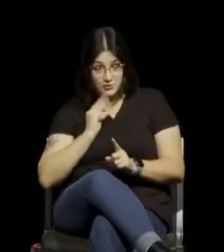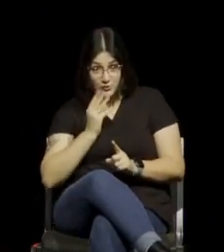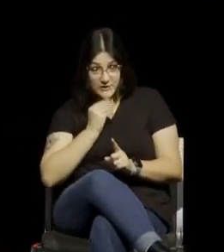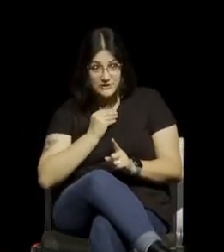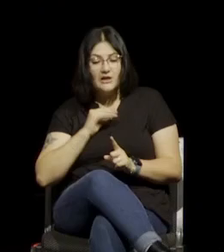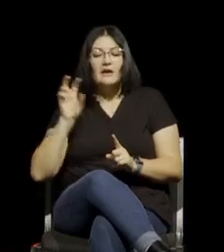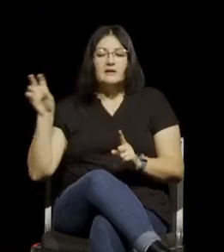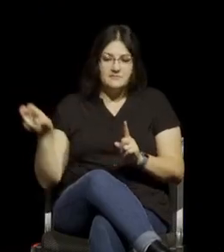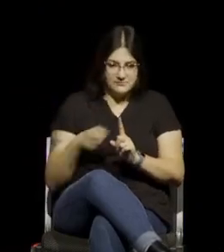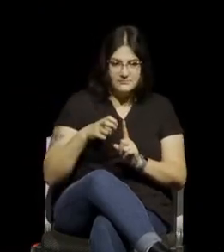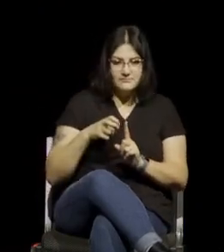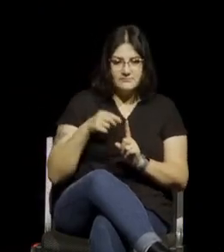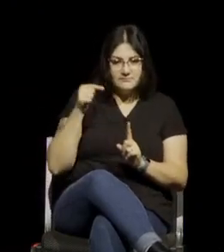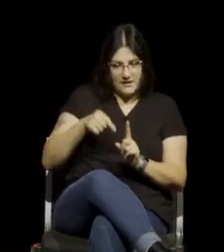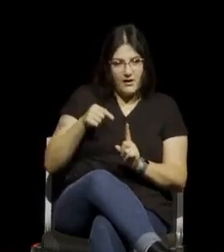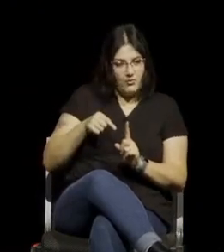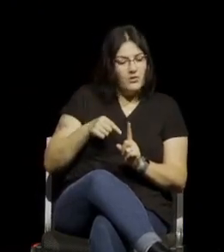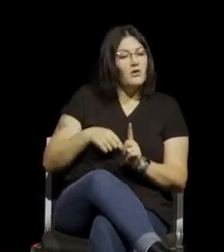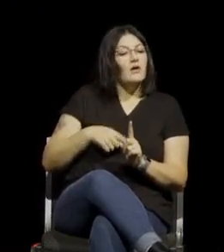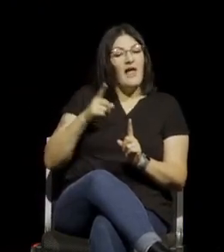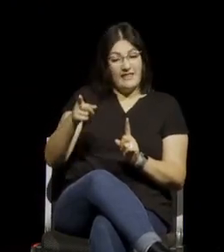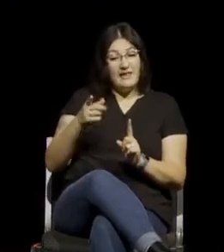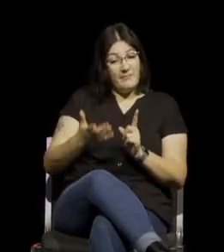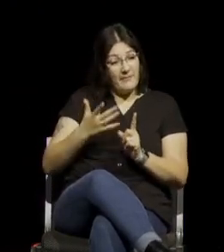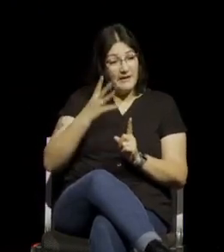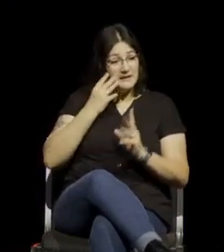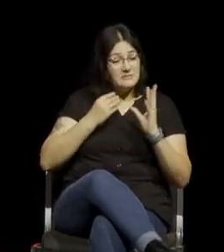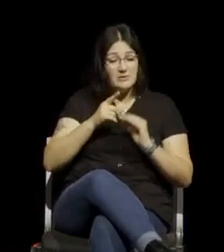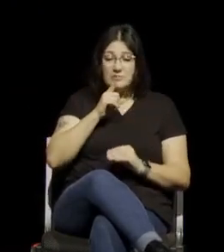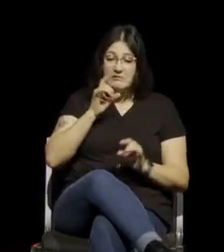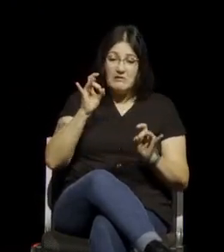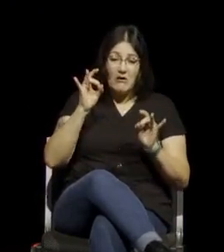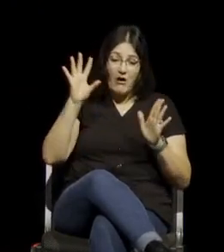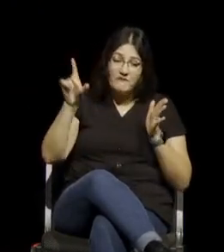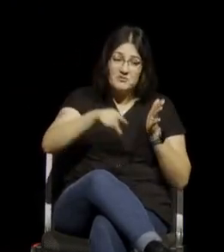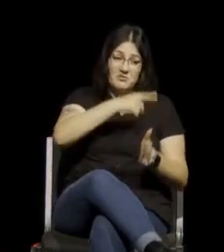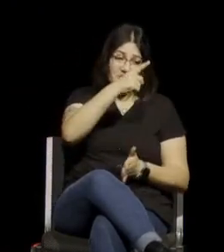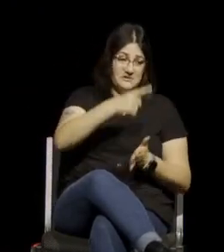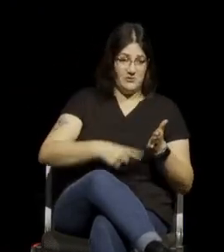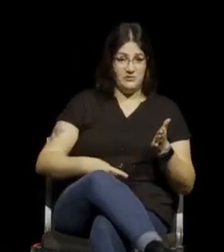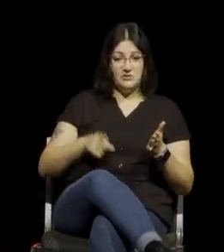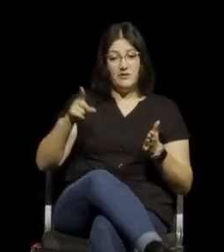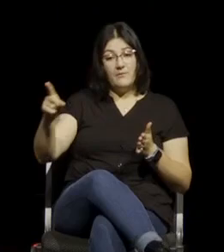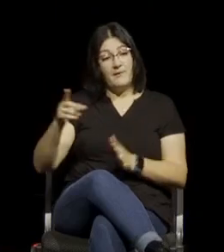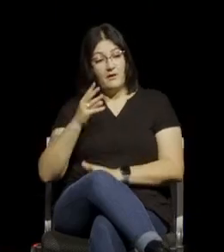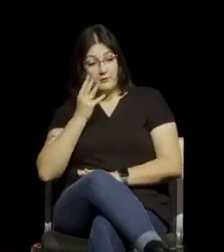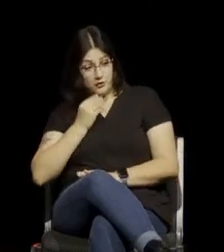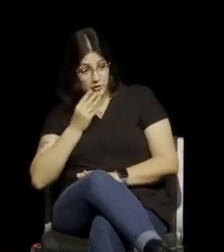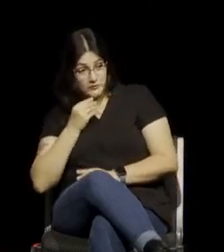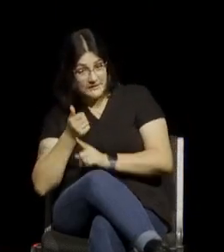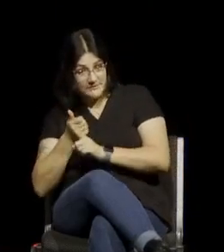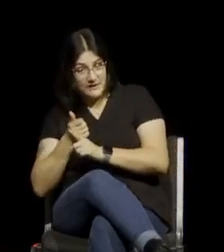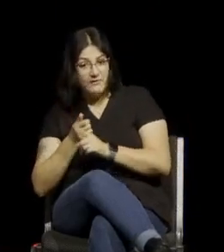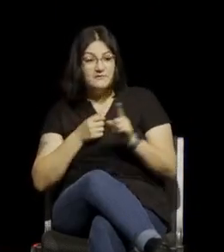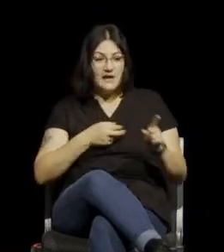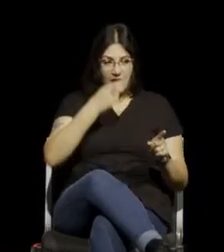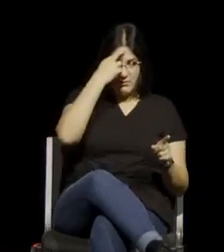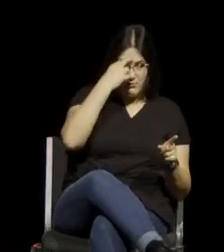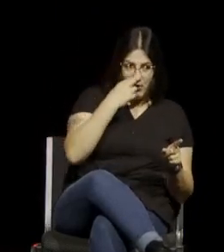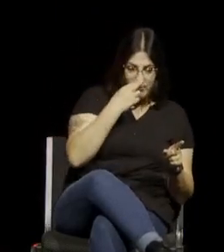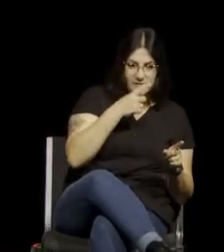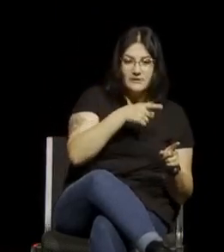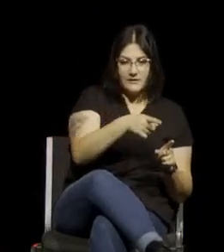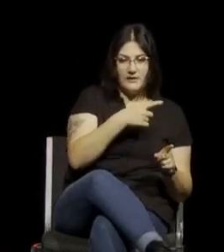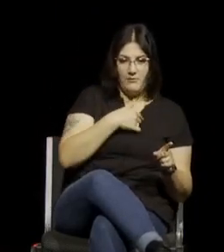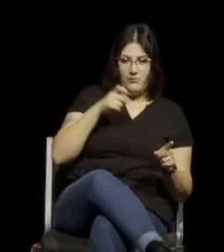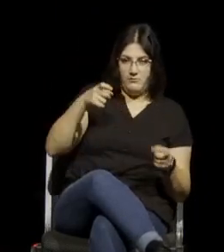Judaism. And they most likely underwent fierce persecution by both the Jews and the Romans, who they